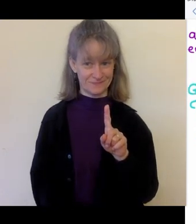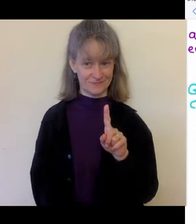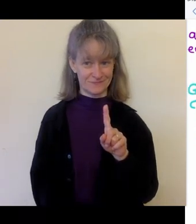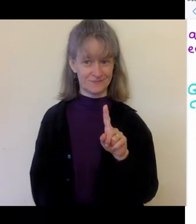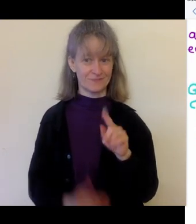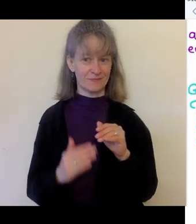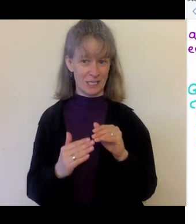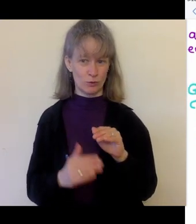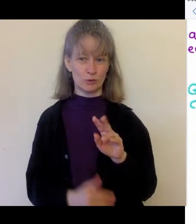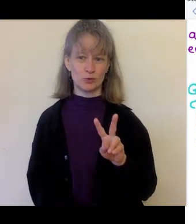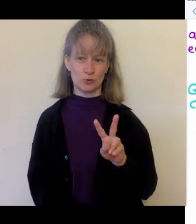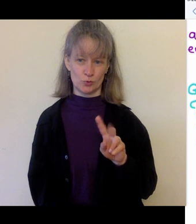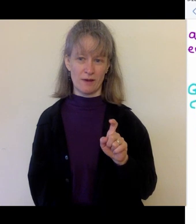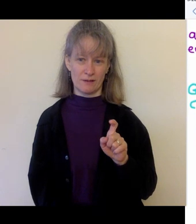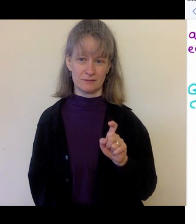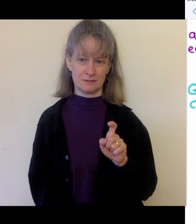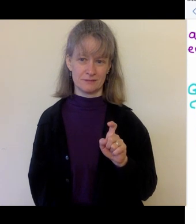is 2x.